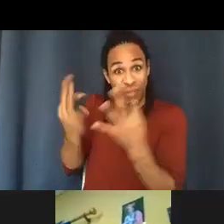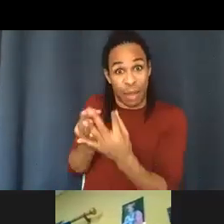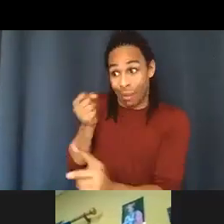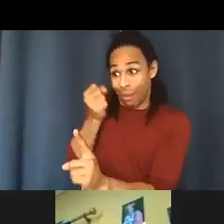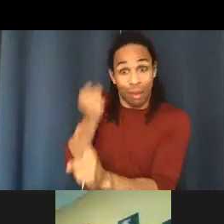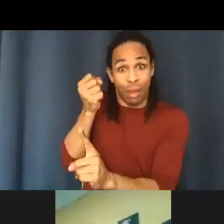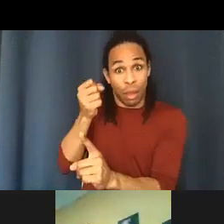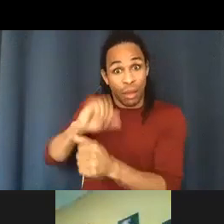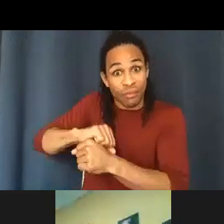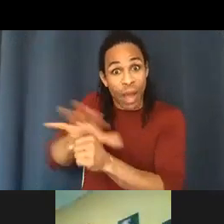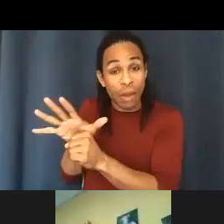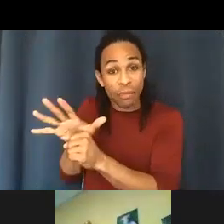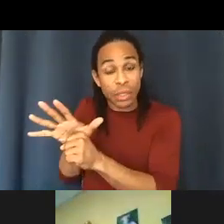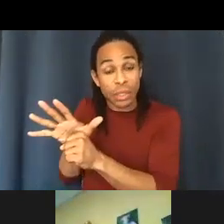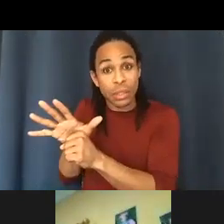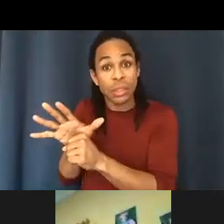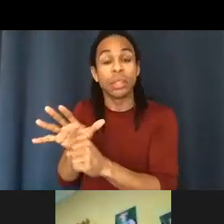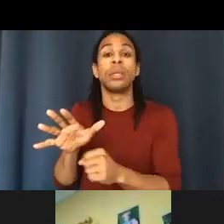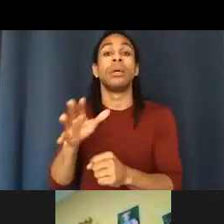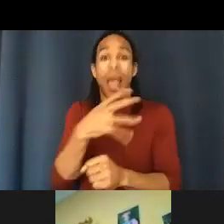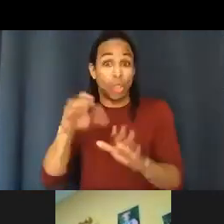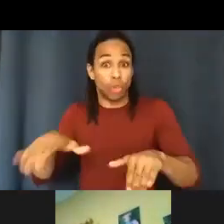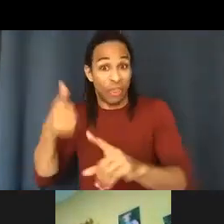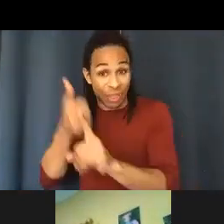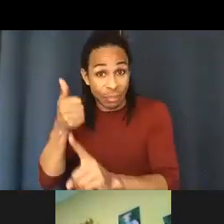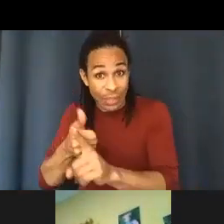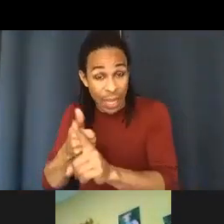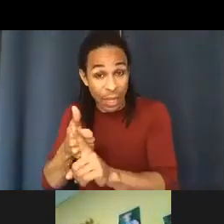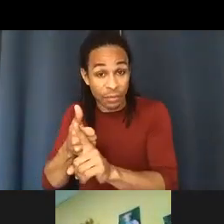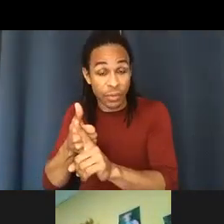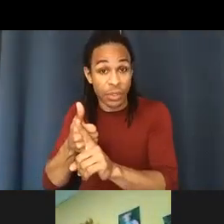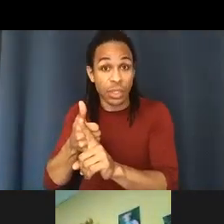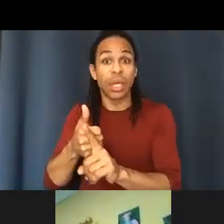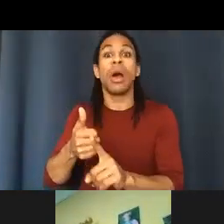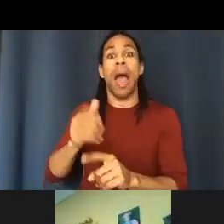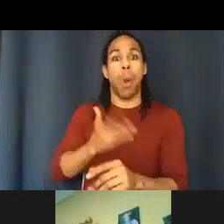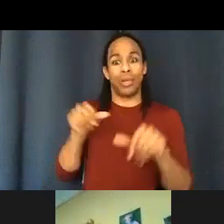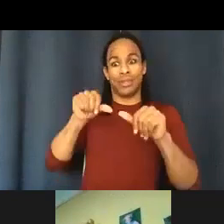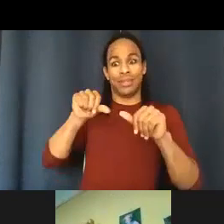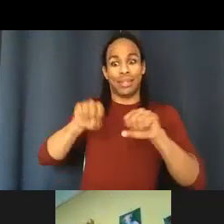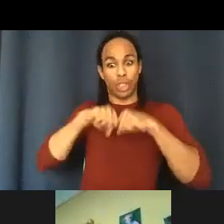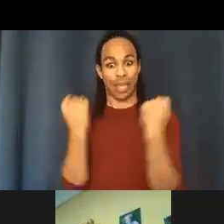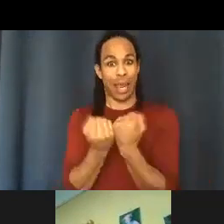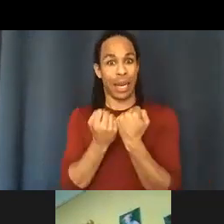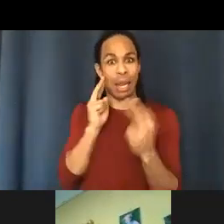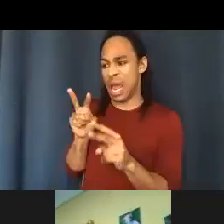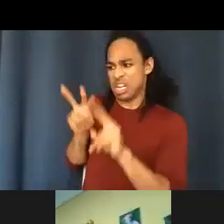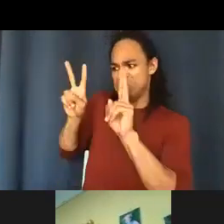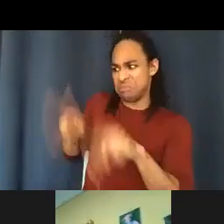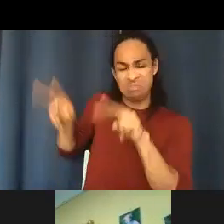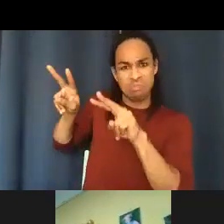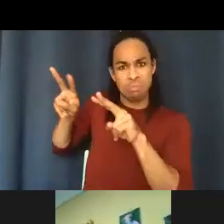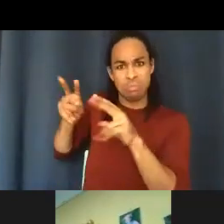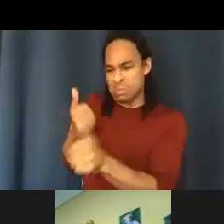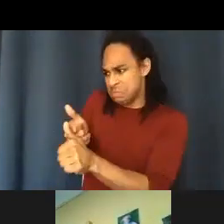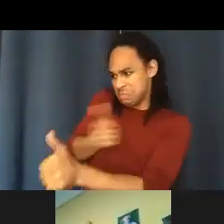the virus are children in the society. So we find it's very difficult to realize that a